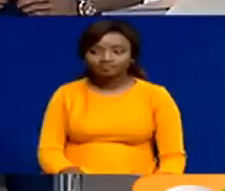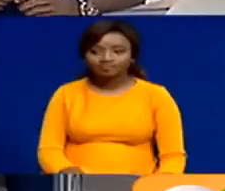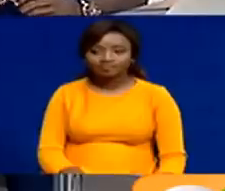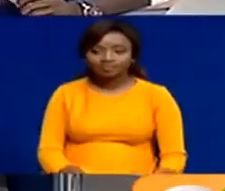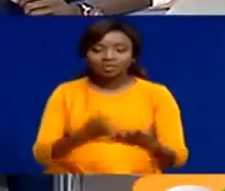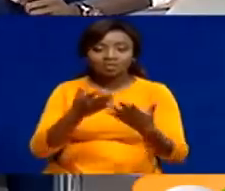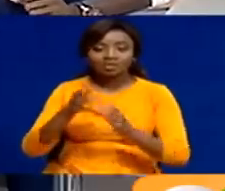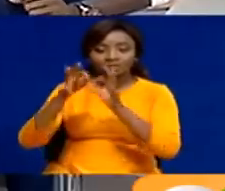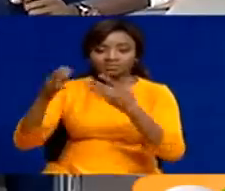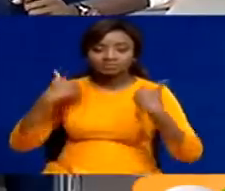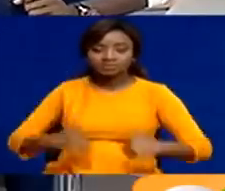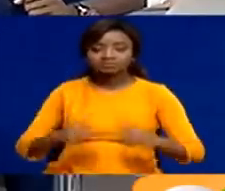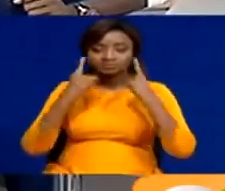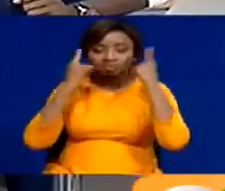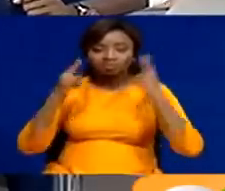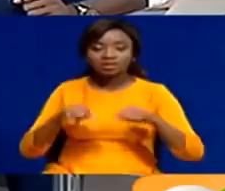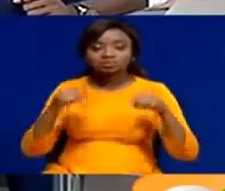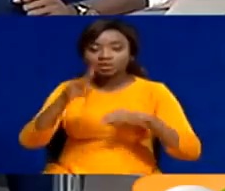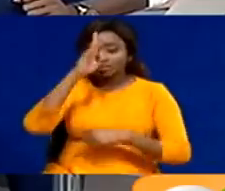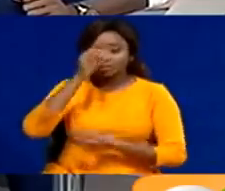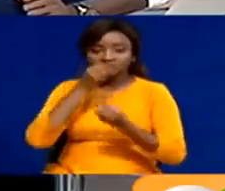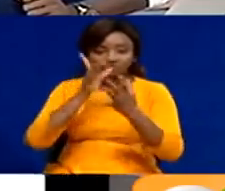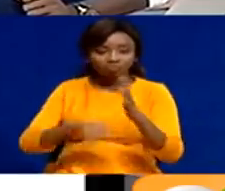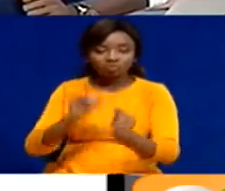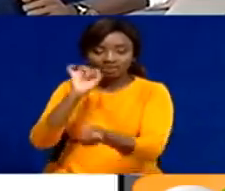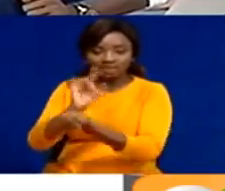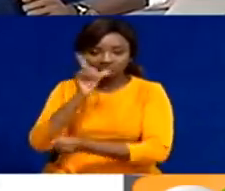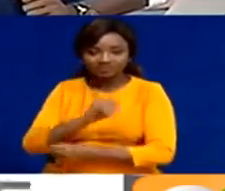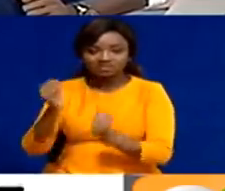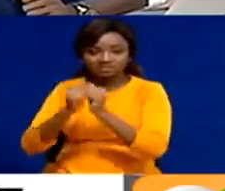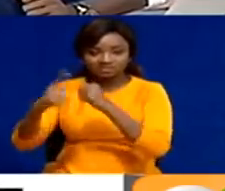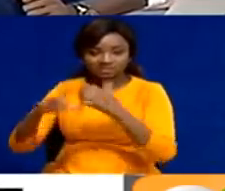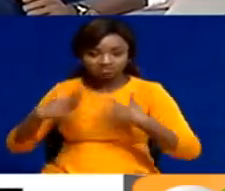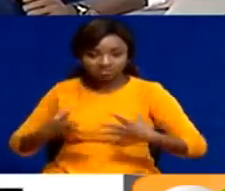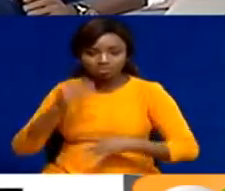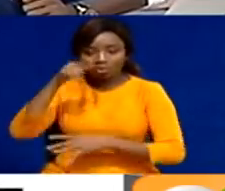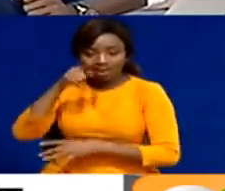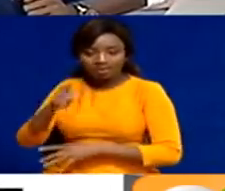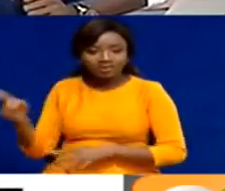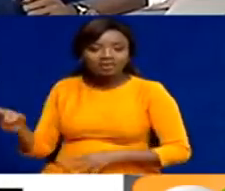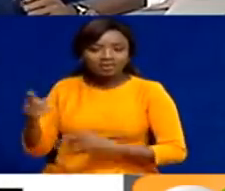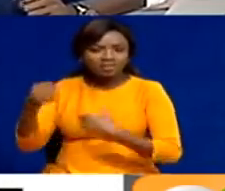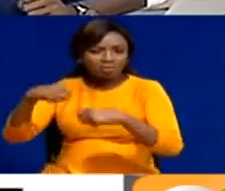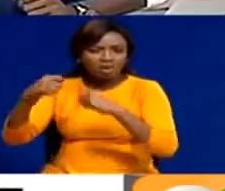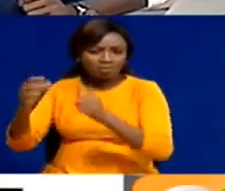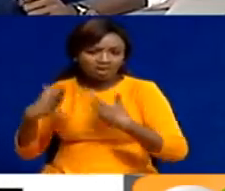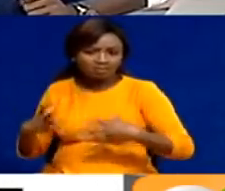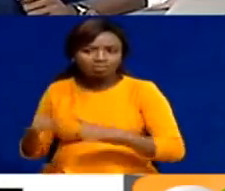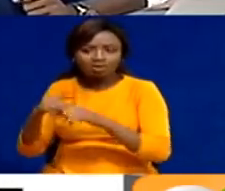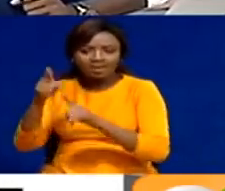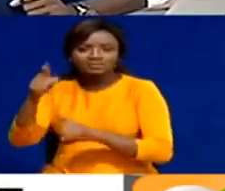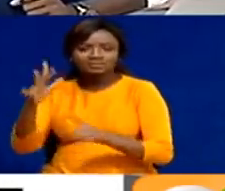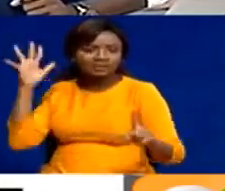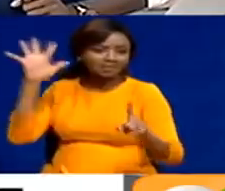Police are tonight reporting the arrest of 16 persons alleged to be Boda operators following a shocking assault on a young female motorist by